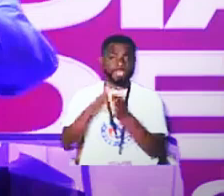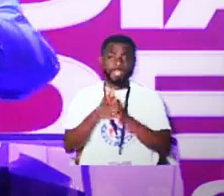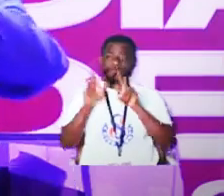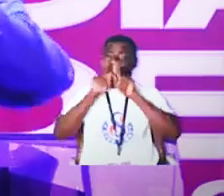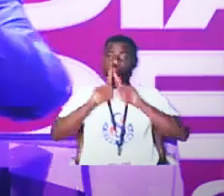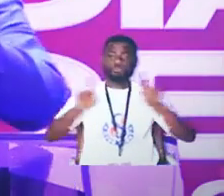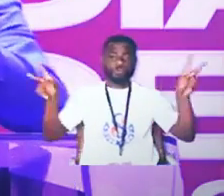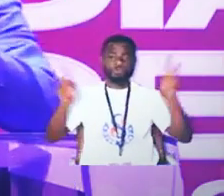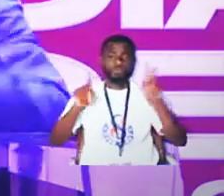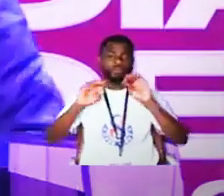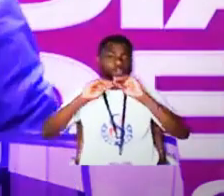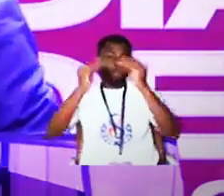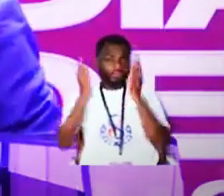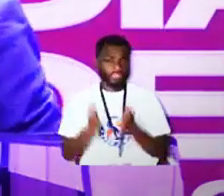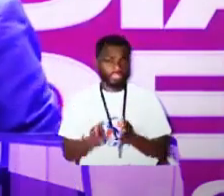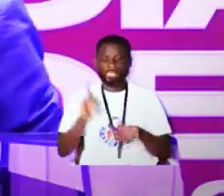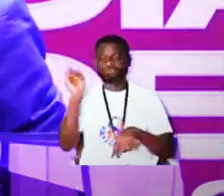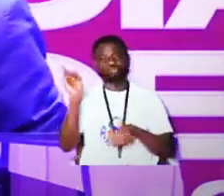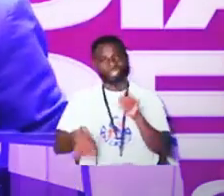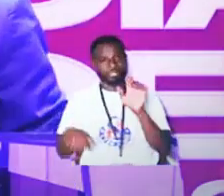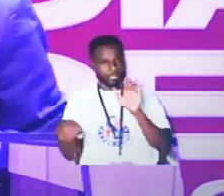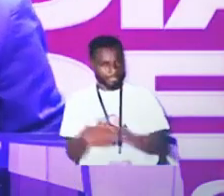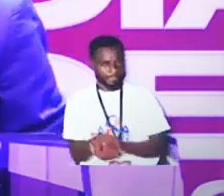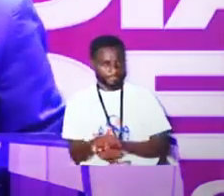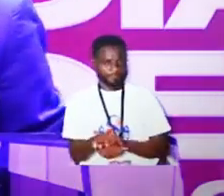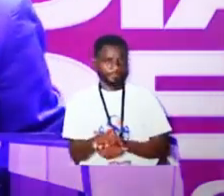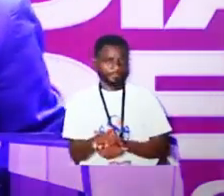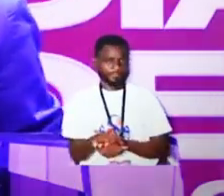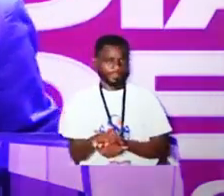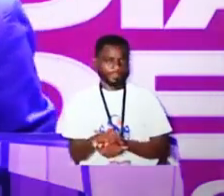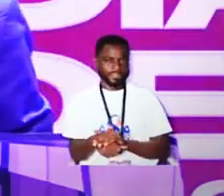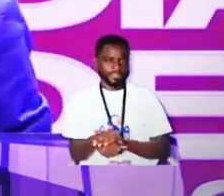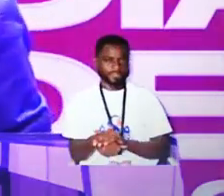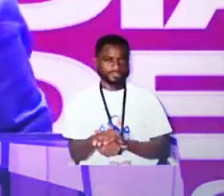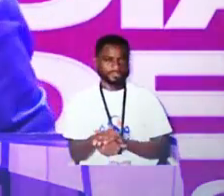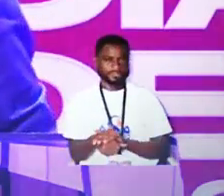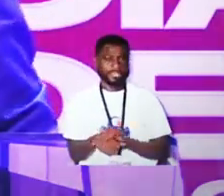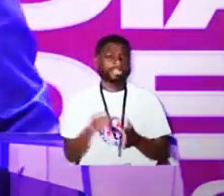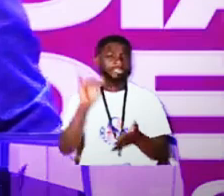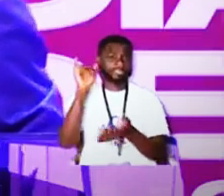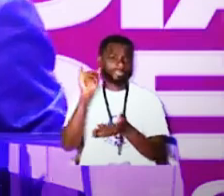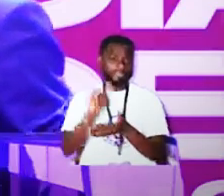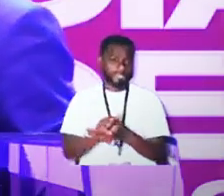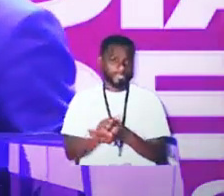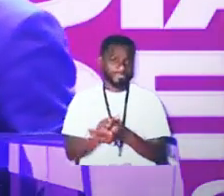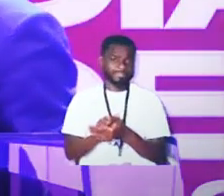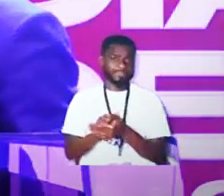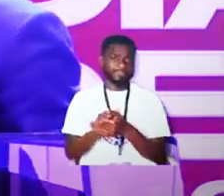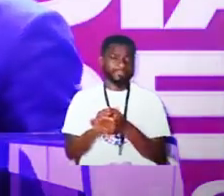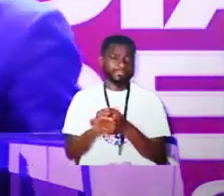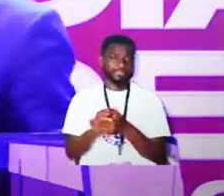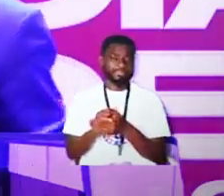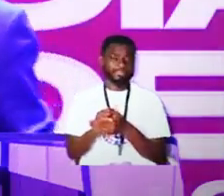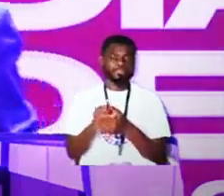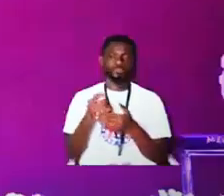official, you cannot hide. And that is what our director